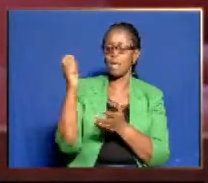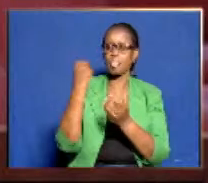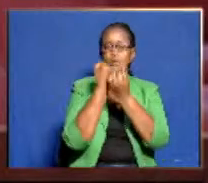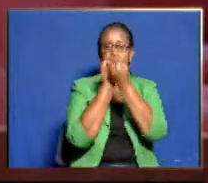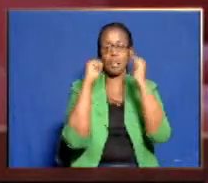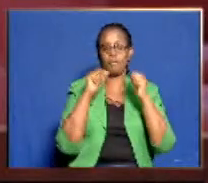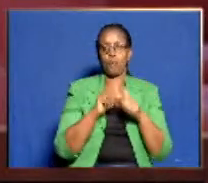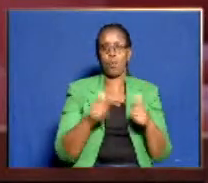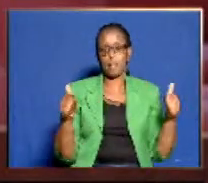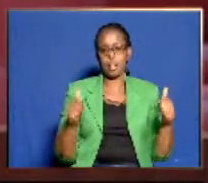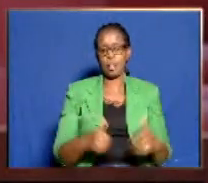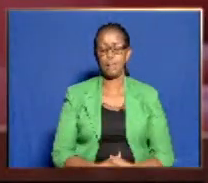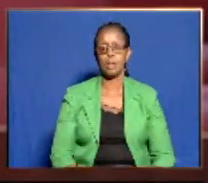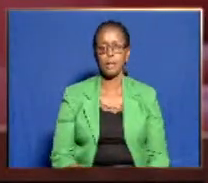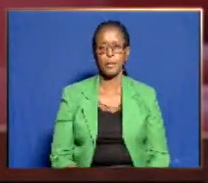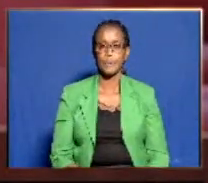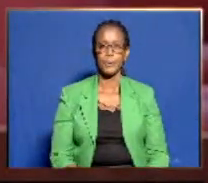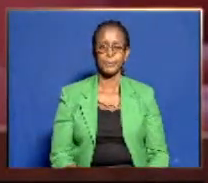Honorable Speaker,